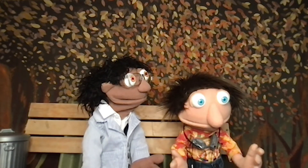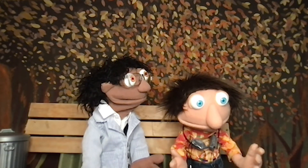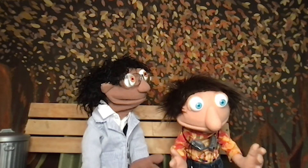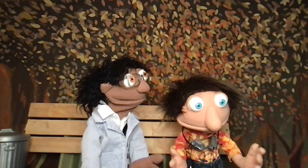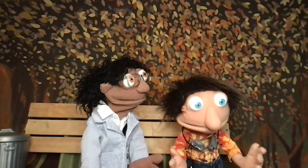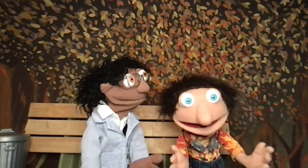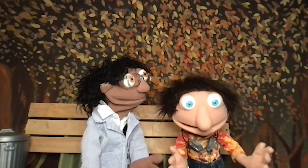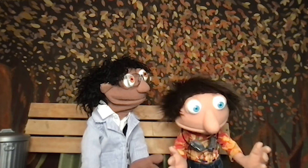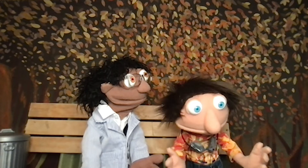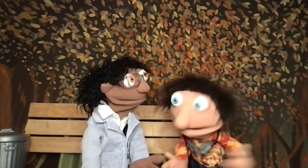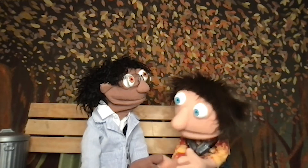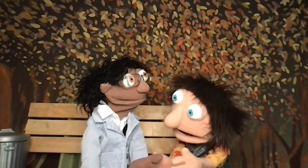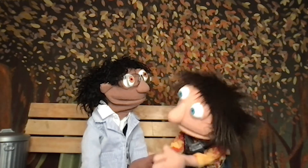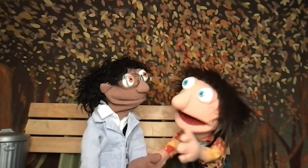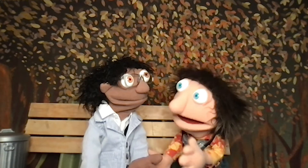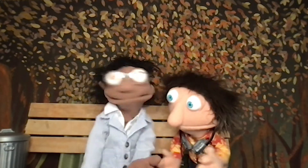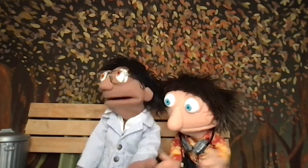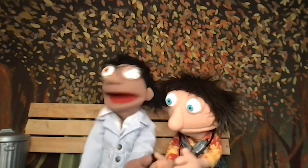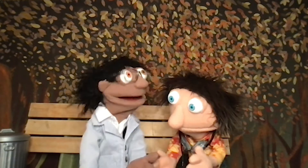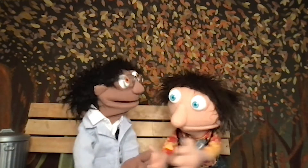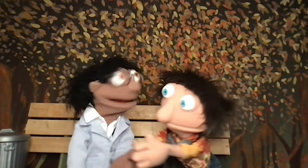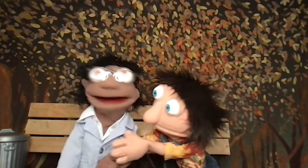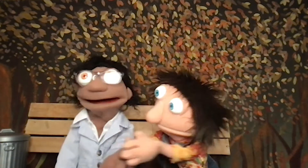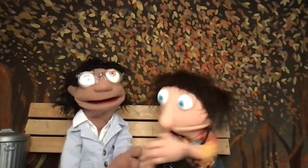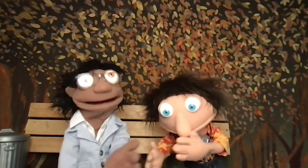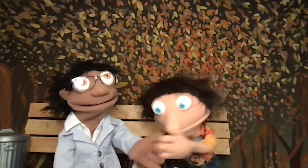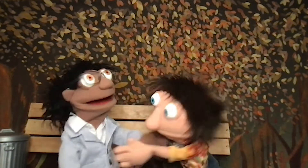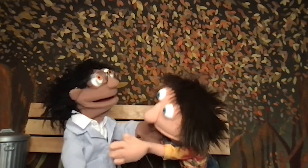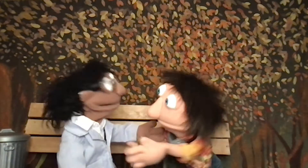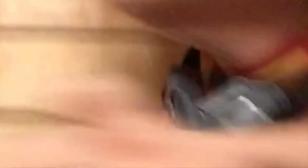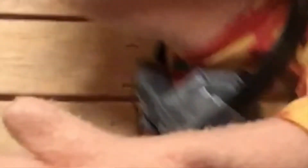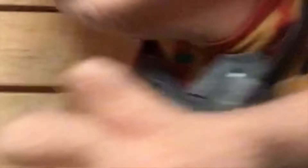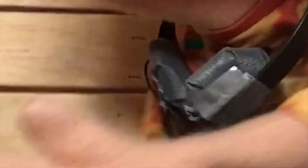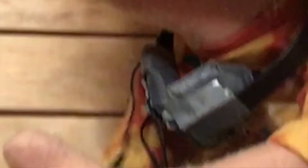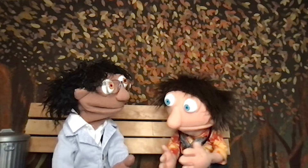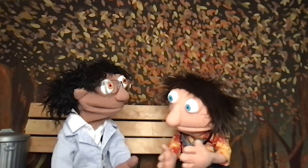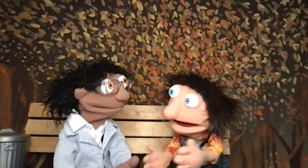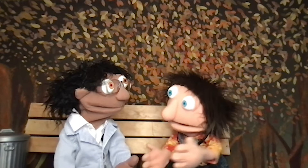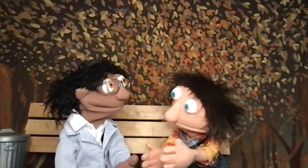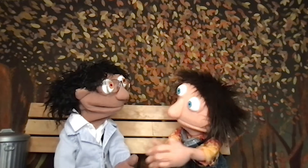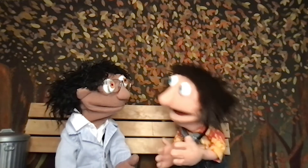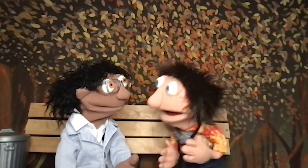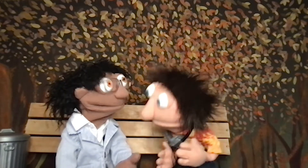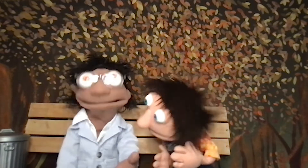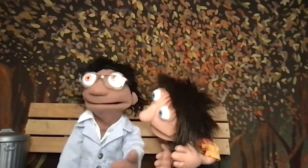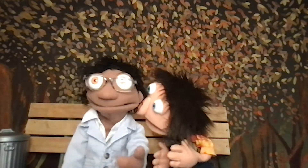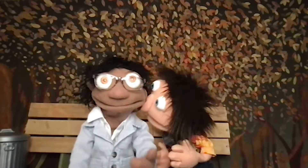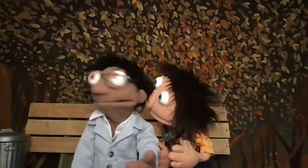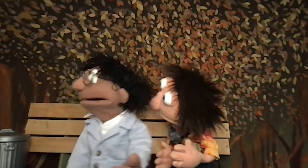cage. Scooch over, I said. What's your problem? You got a whole bench over there.